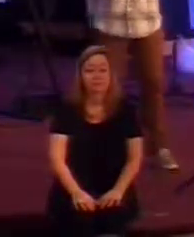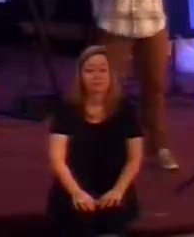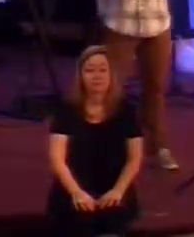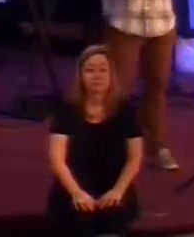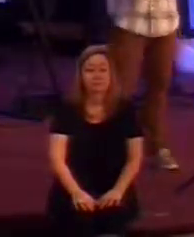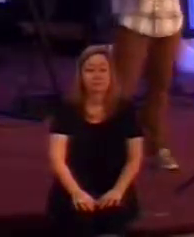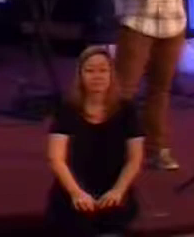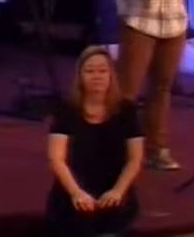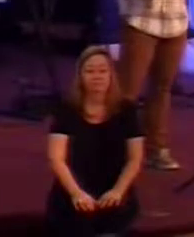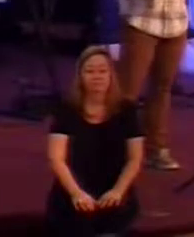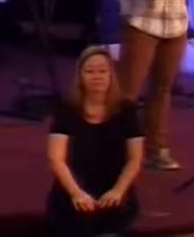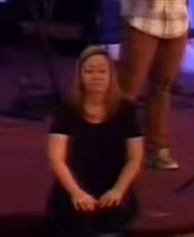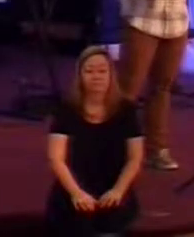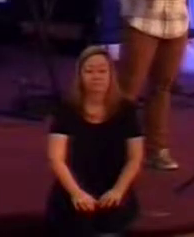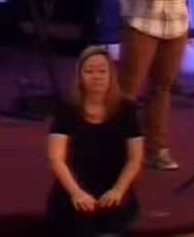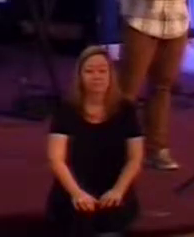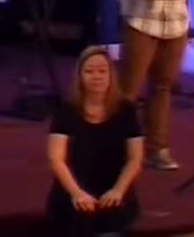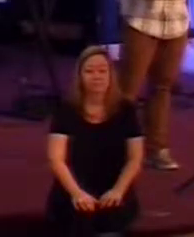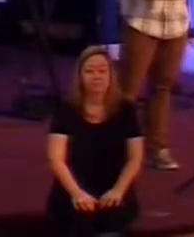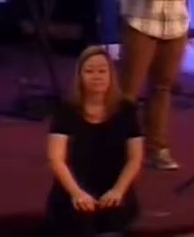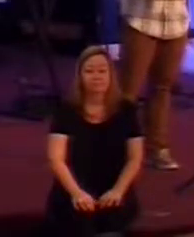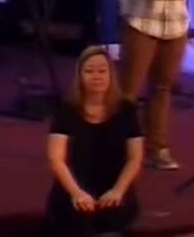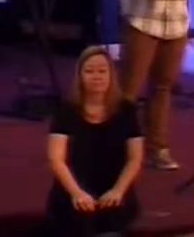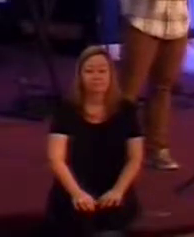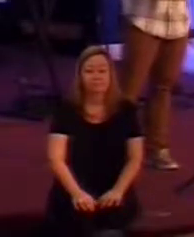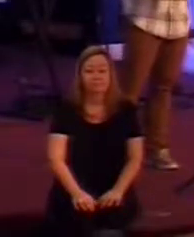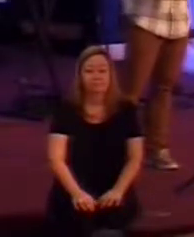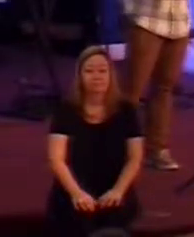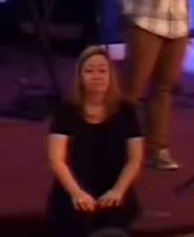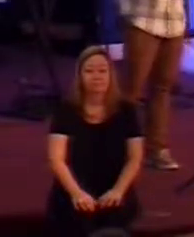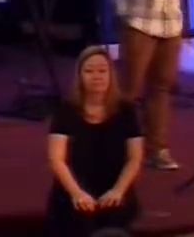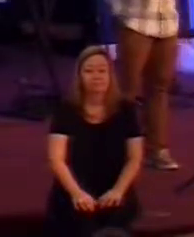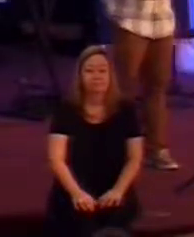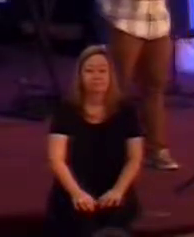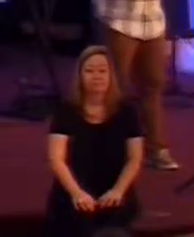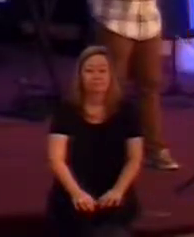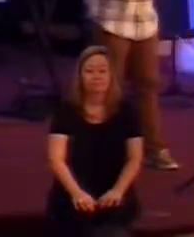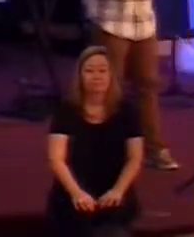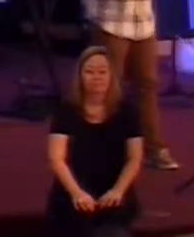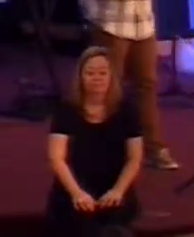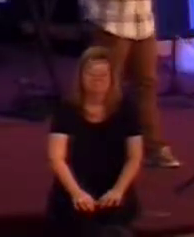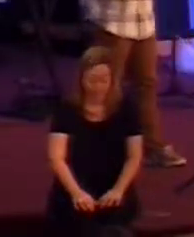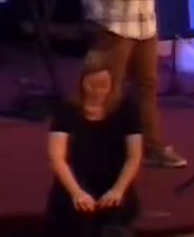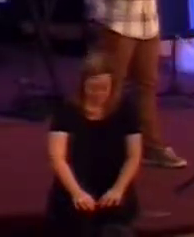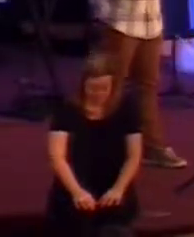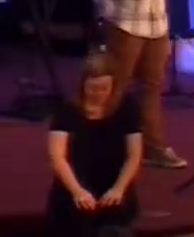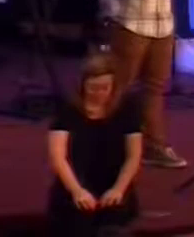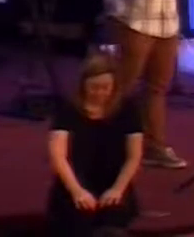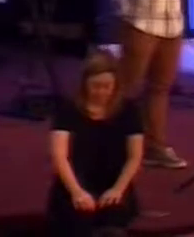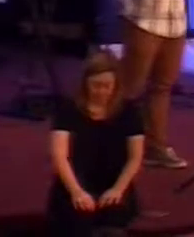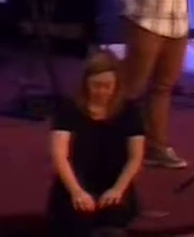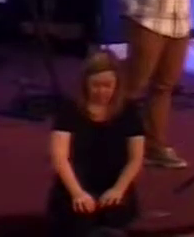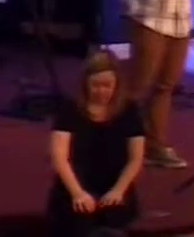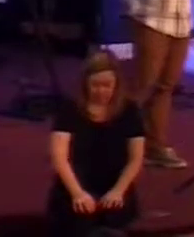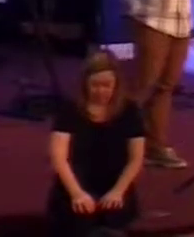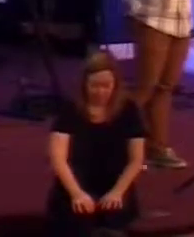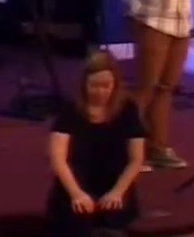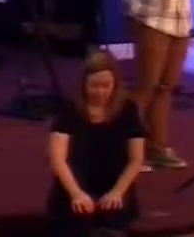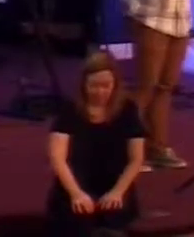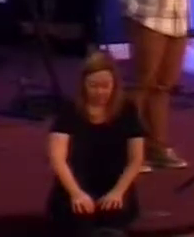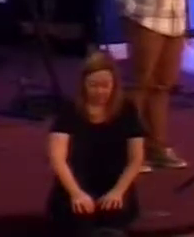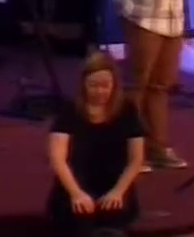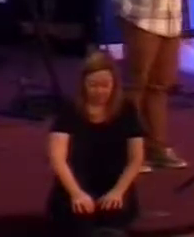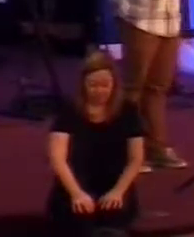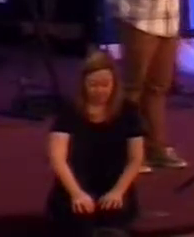father of many nations, and has been told, so your offspring shall be. He did not weaken in faith when he considered his own